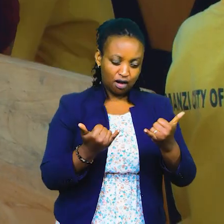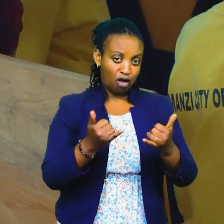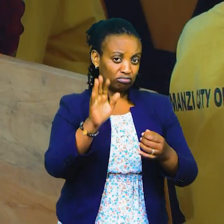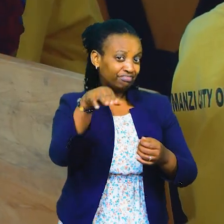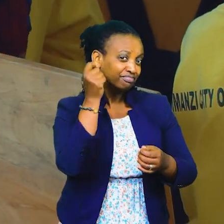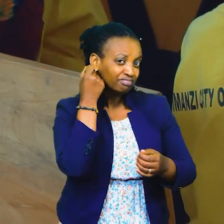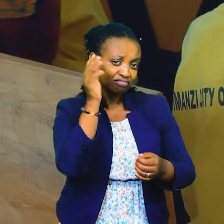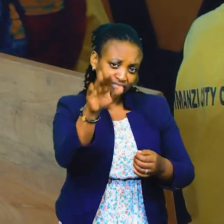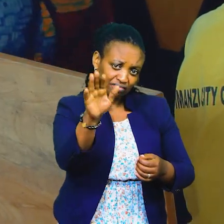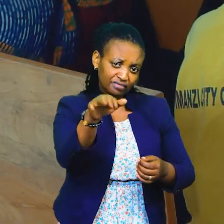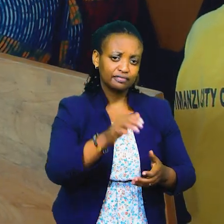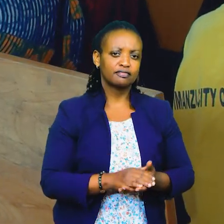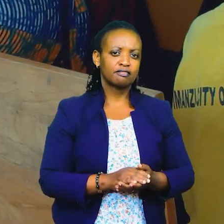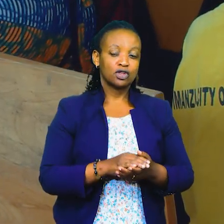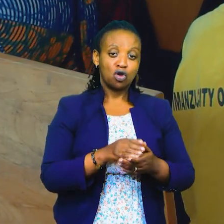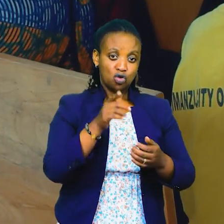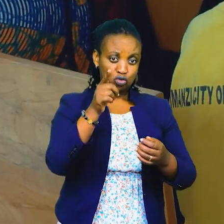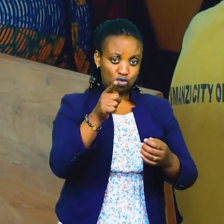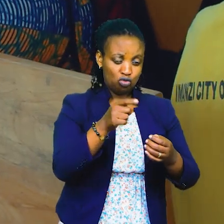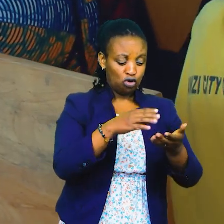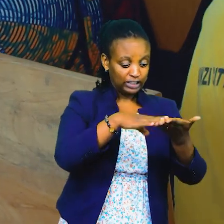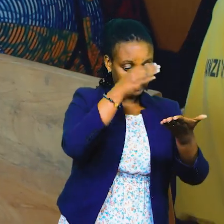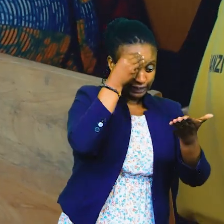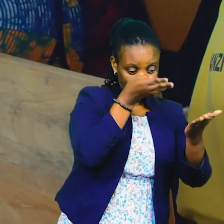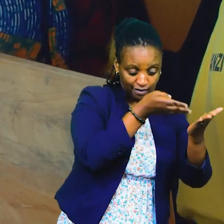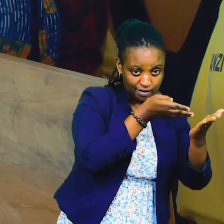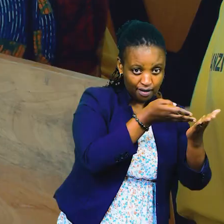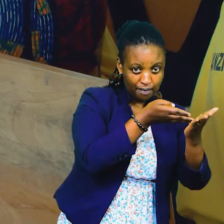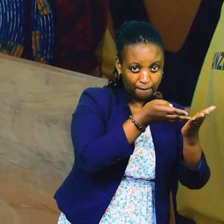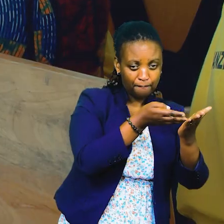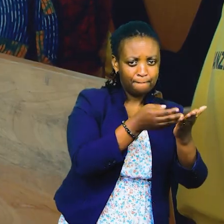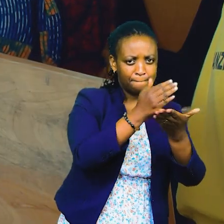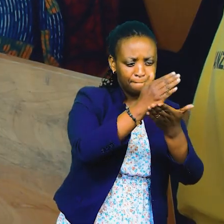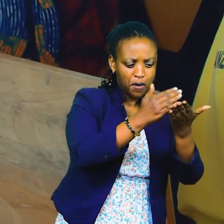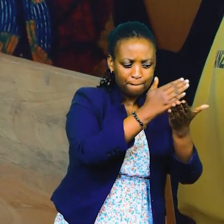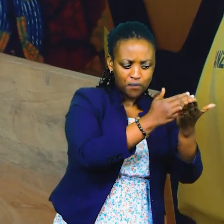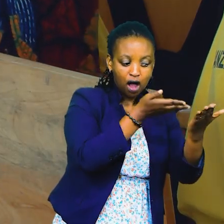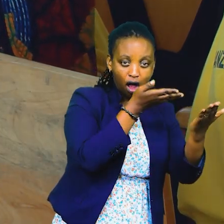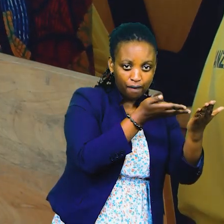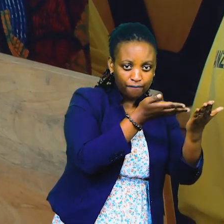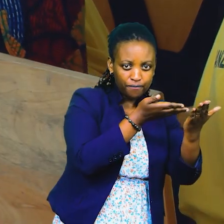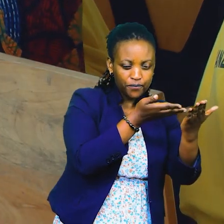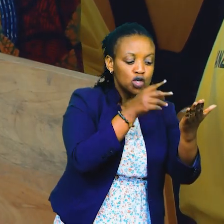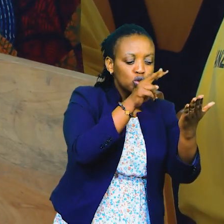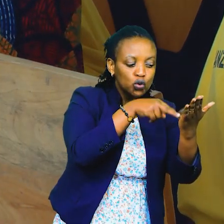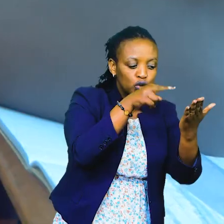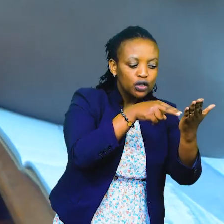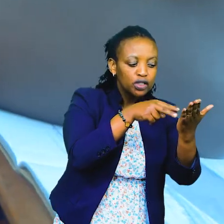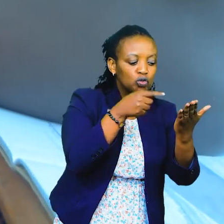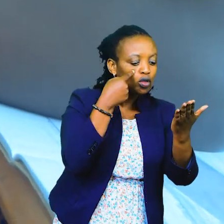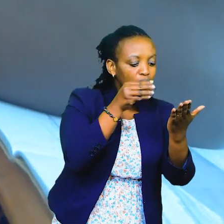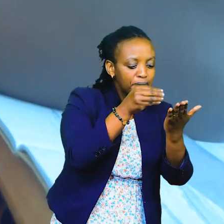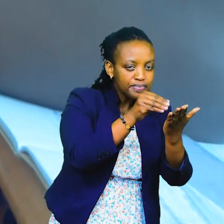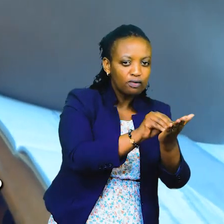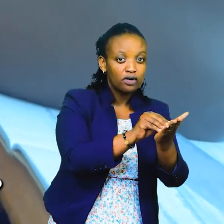Now, listen. Read, you're going to study here. The parts are here. What you read is what